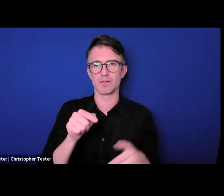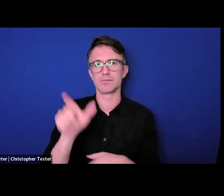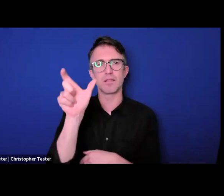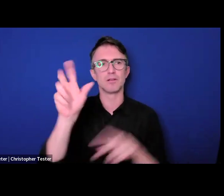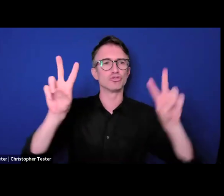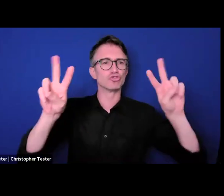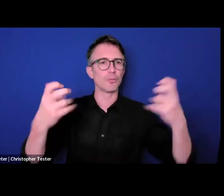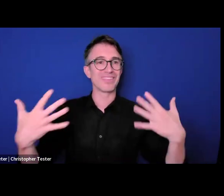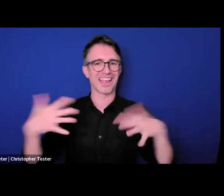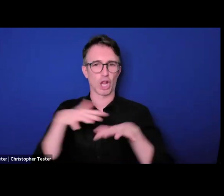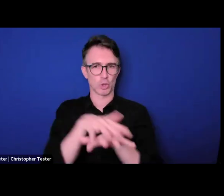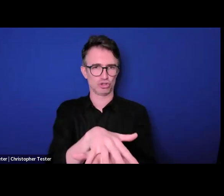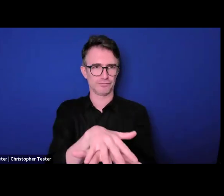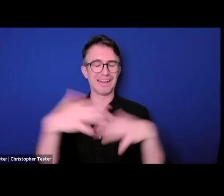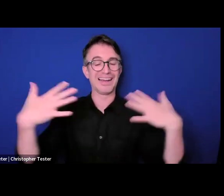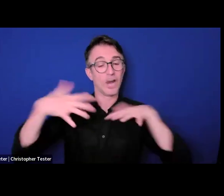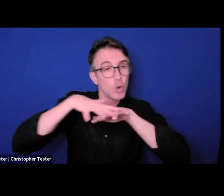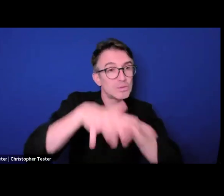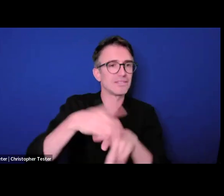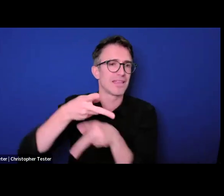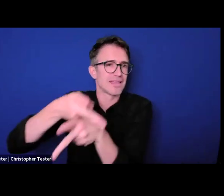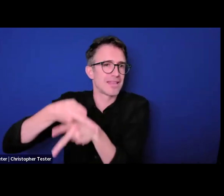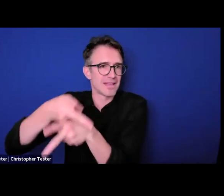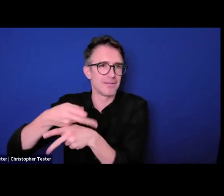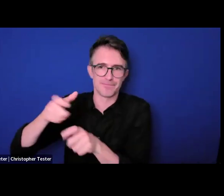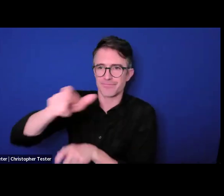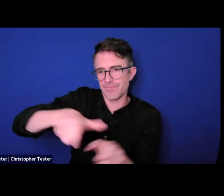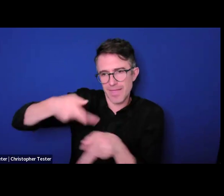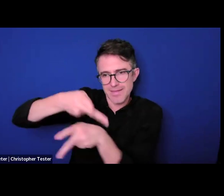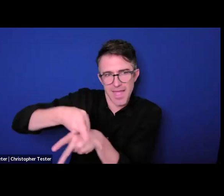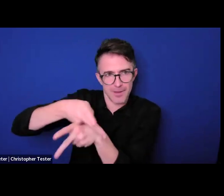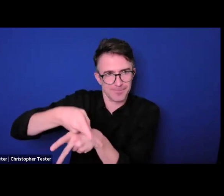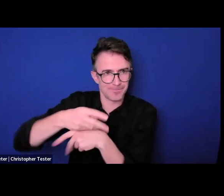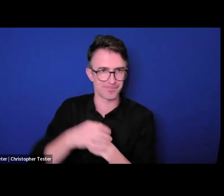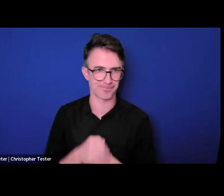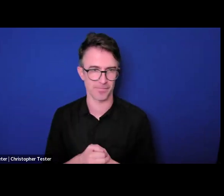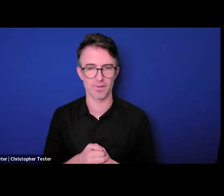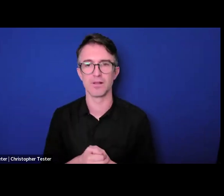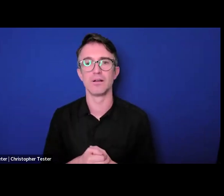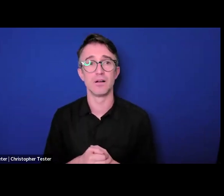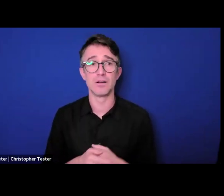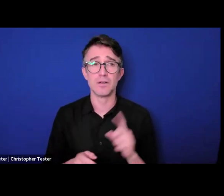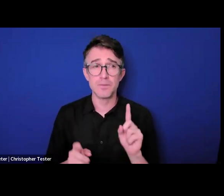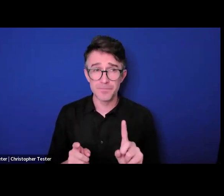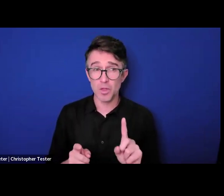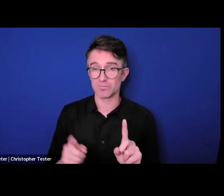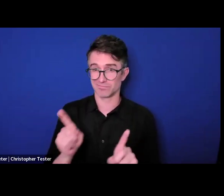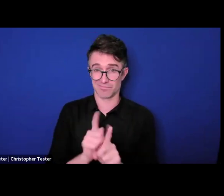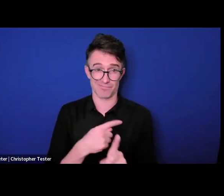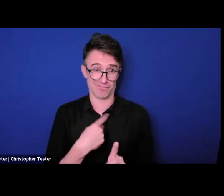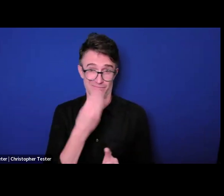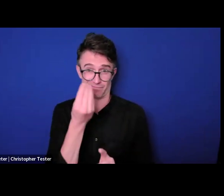started some years back. As I told you, the first program started in 2008, but